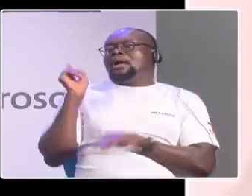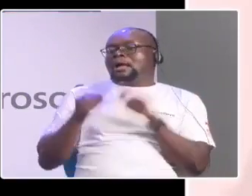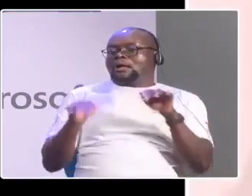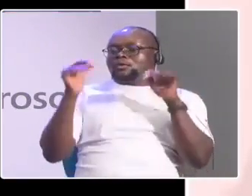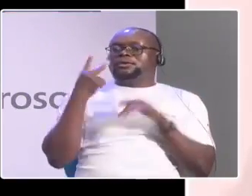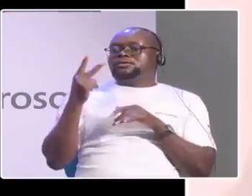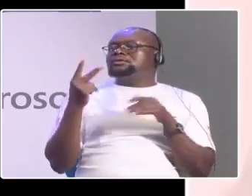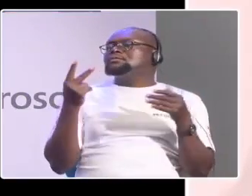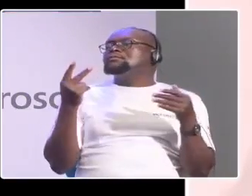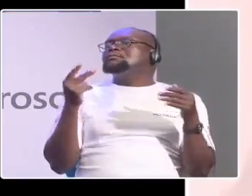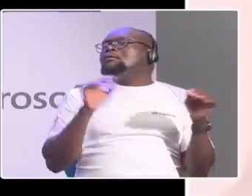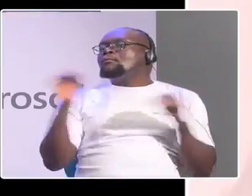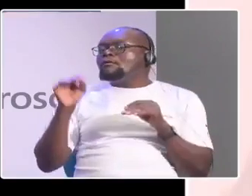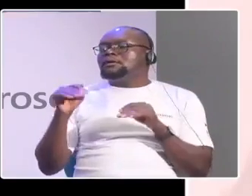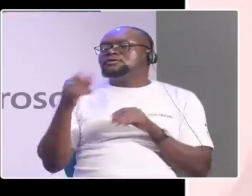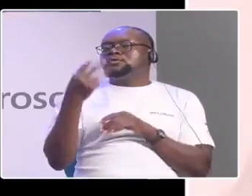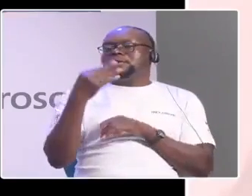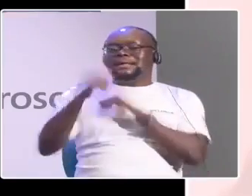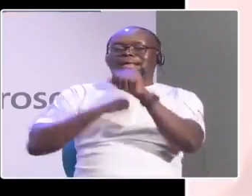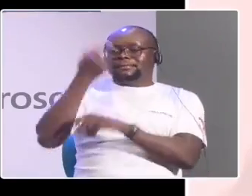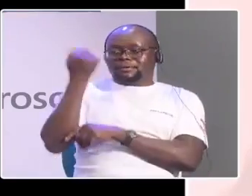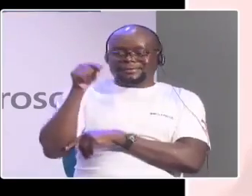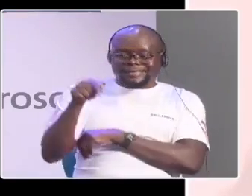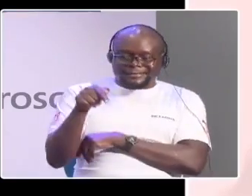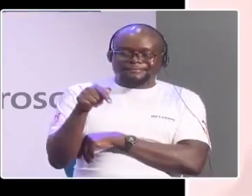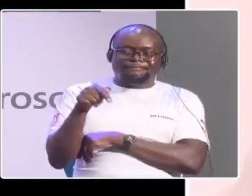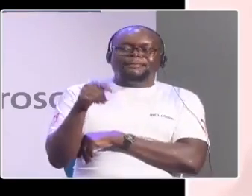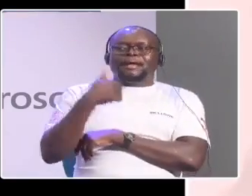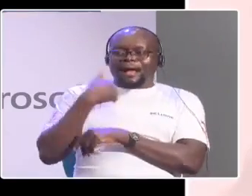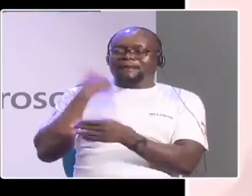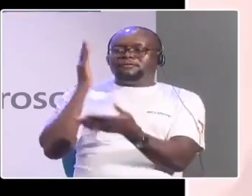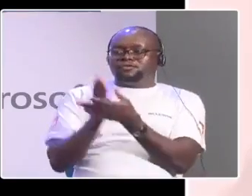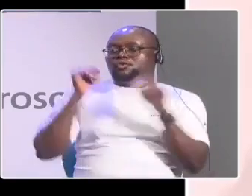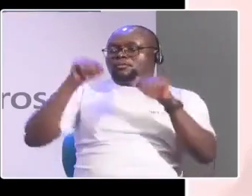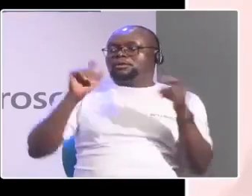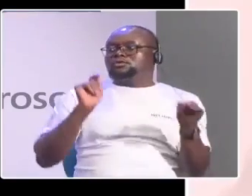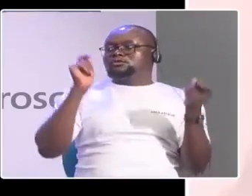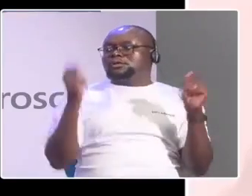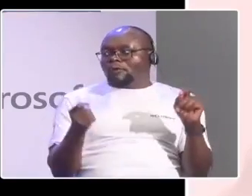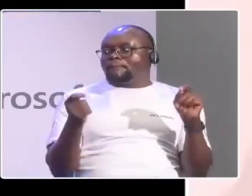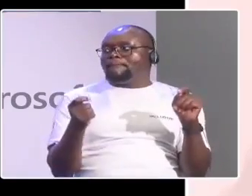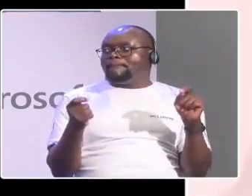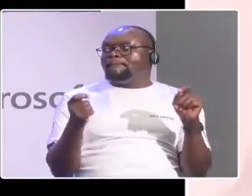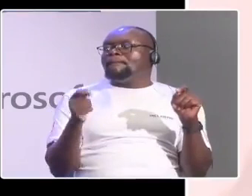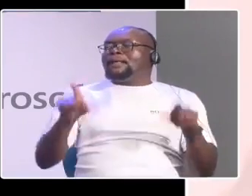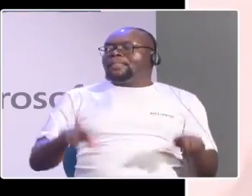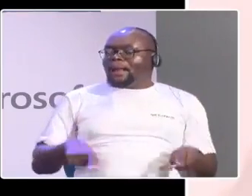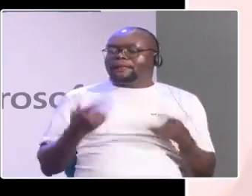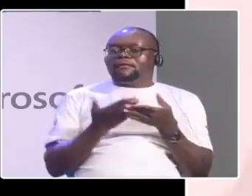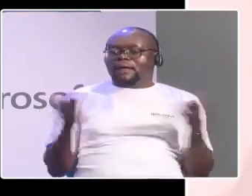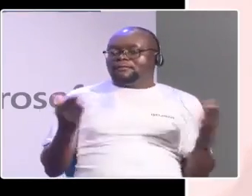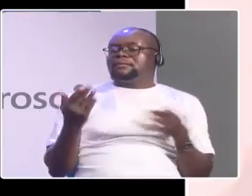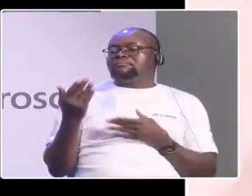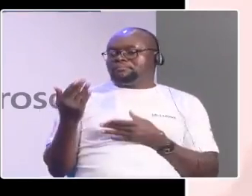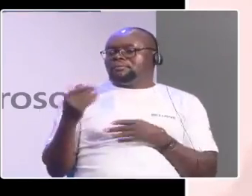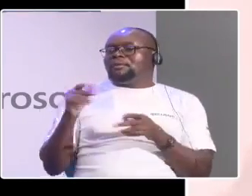to see where it goes in the next 2 or 3 years, because it has the true potential to transform the lives of everyone,